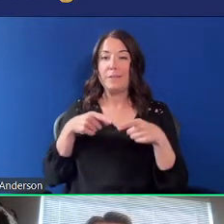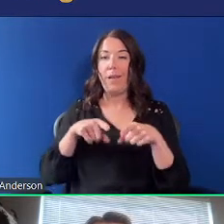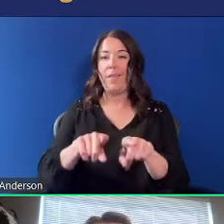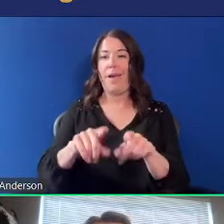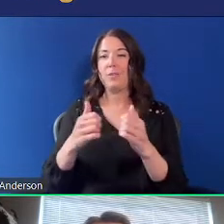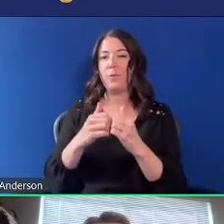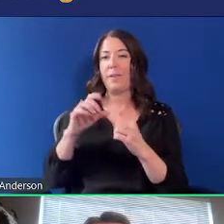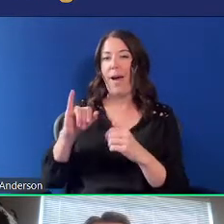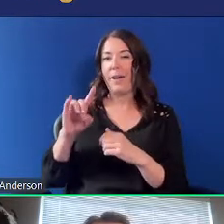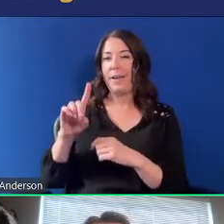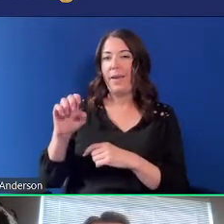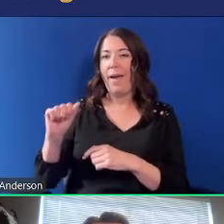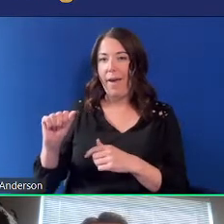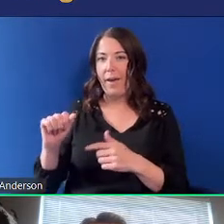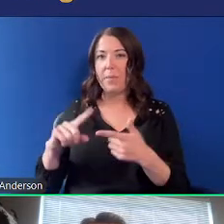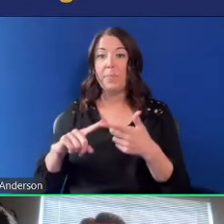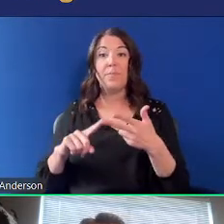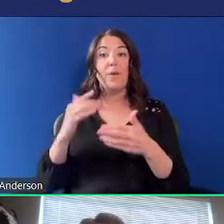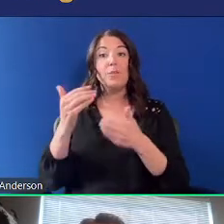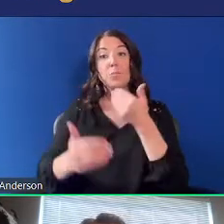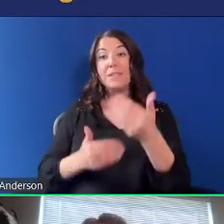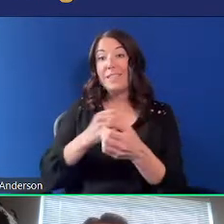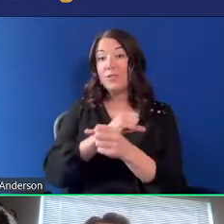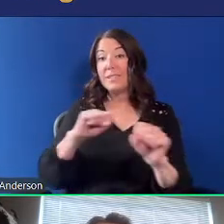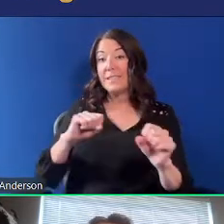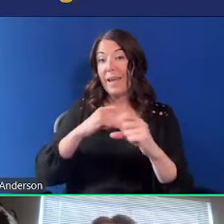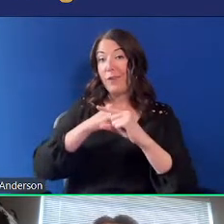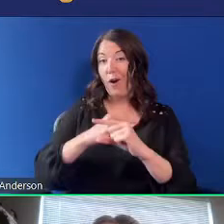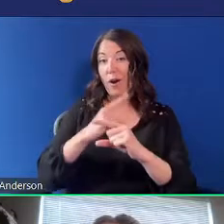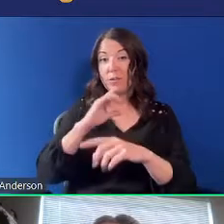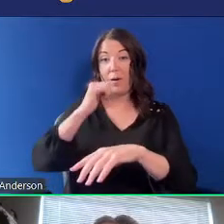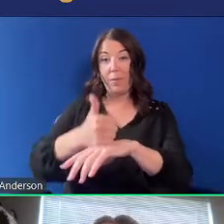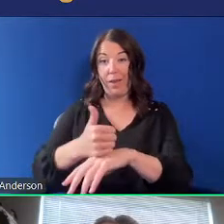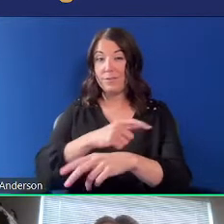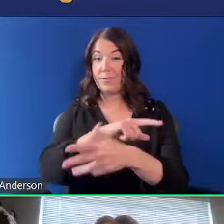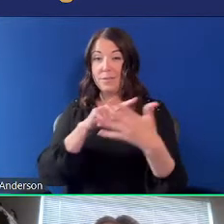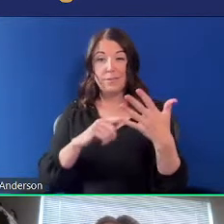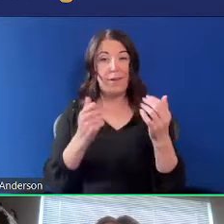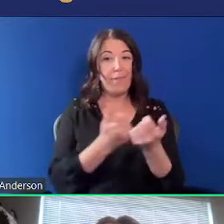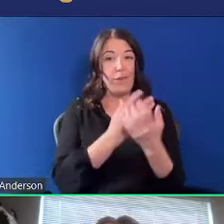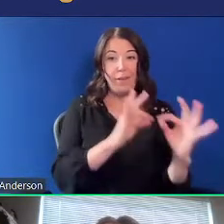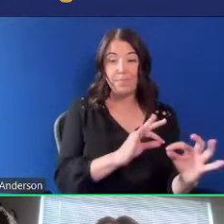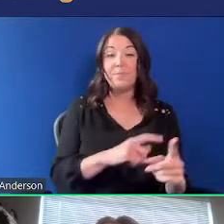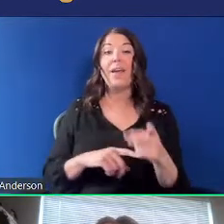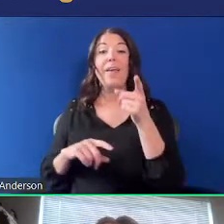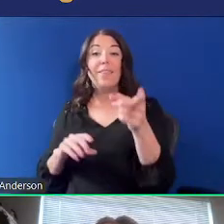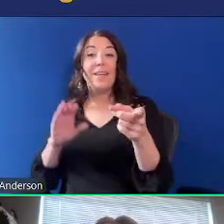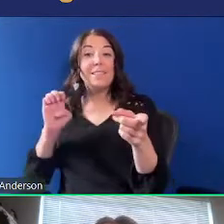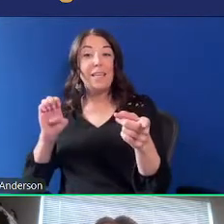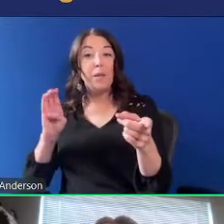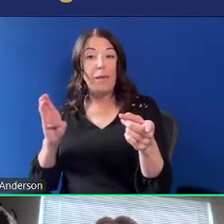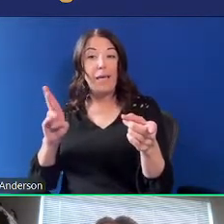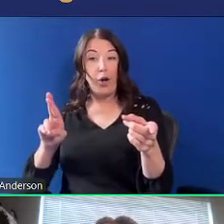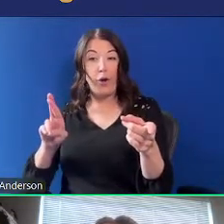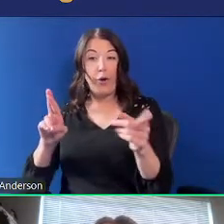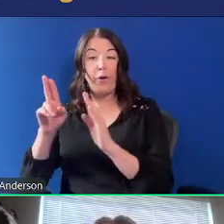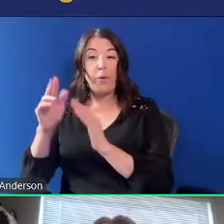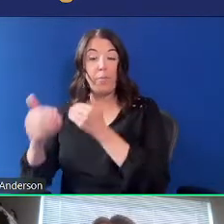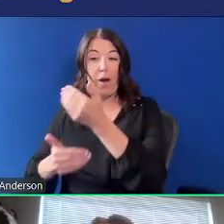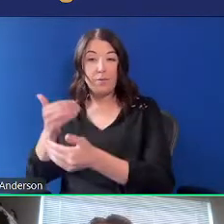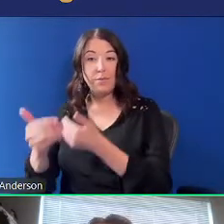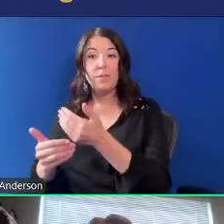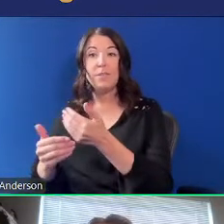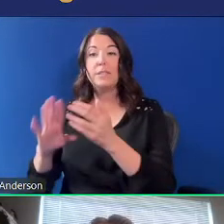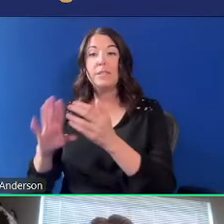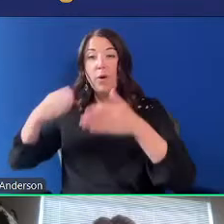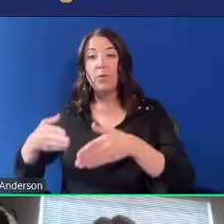those procedural safeguards are in place, where this process is really focused at how much when